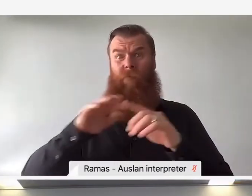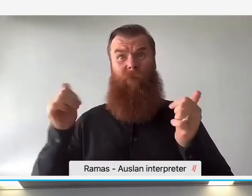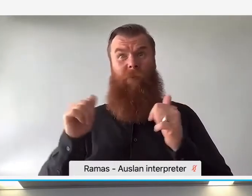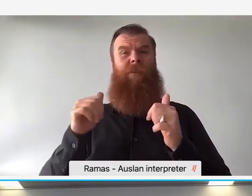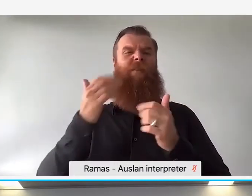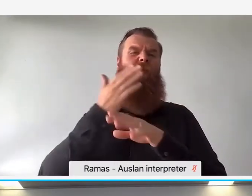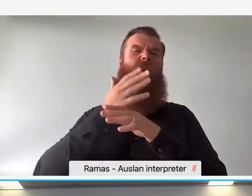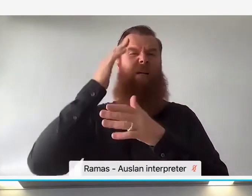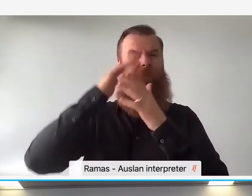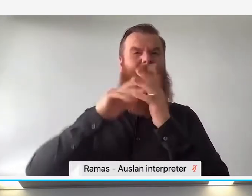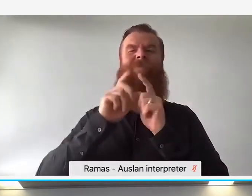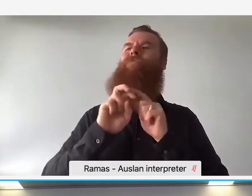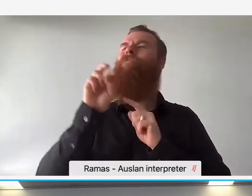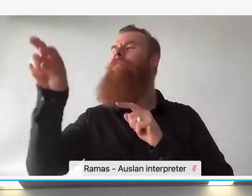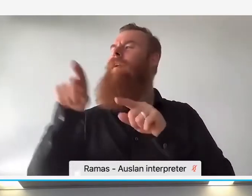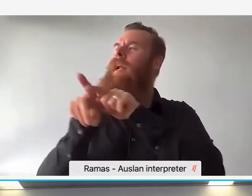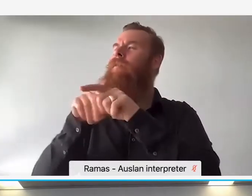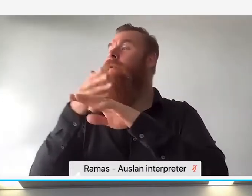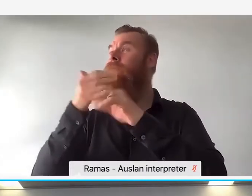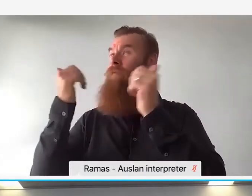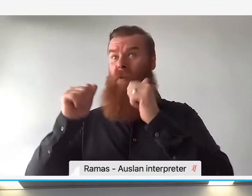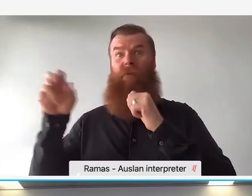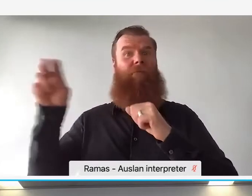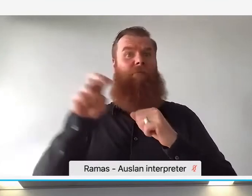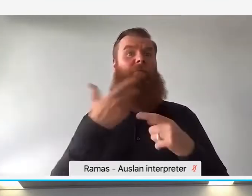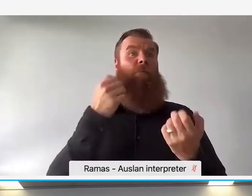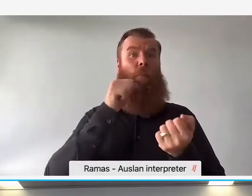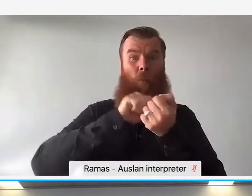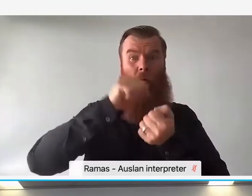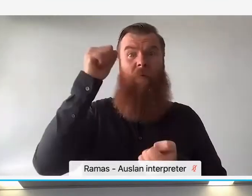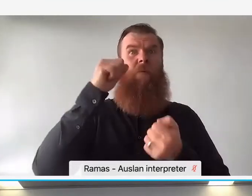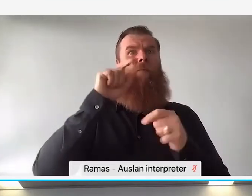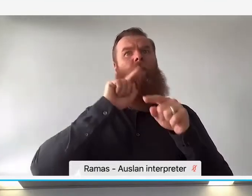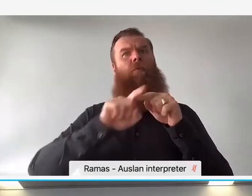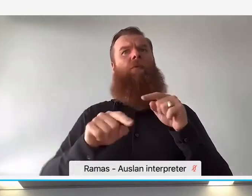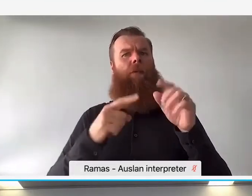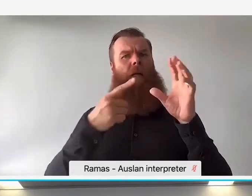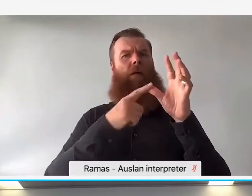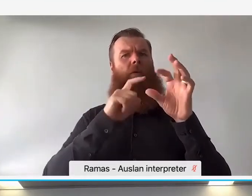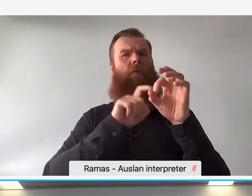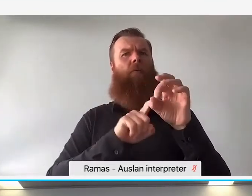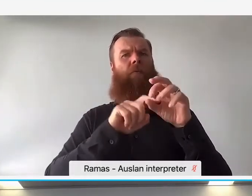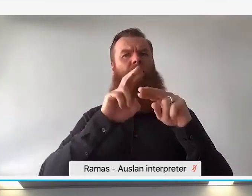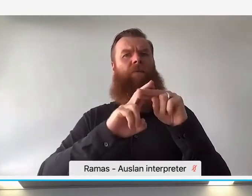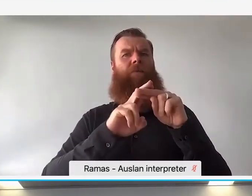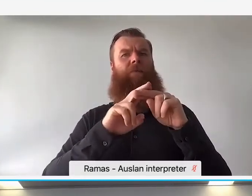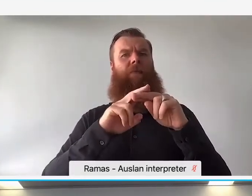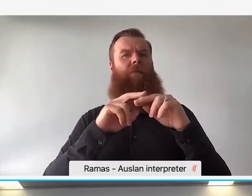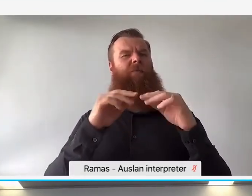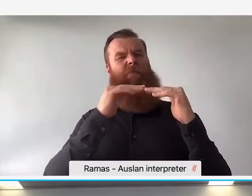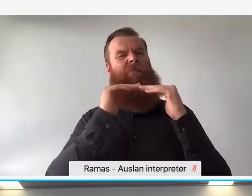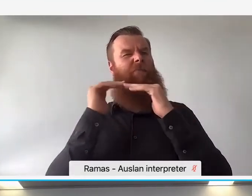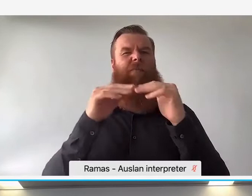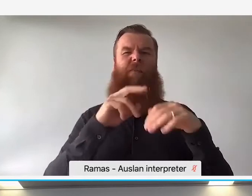Qualifications, to the most part, are AQF standard, and training has been primarily delivered by the Australian Pacific